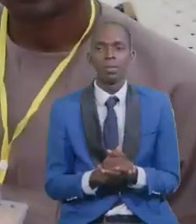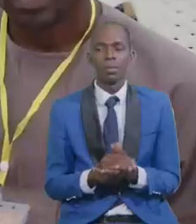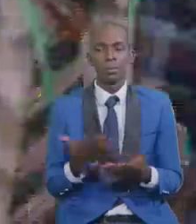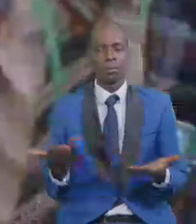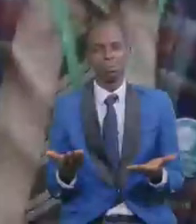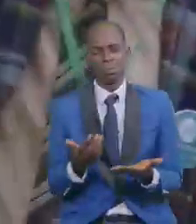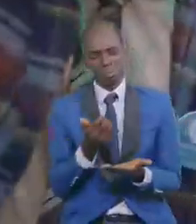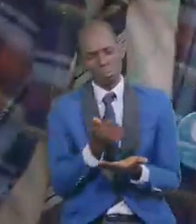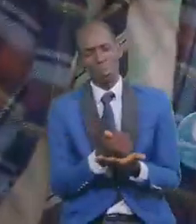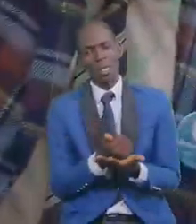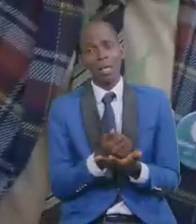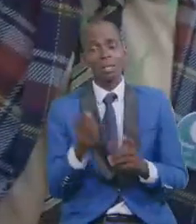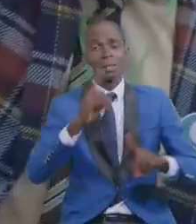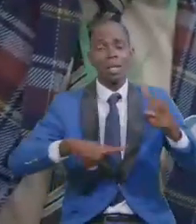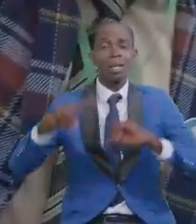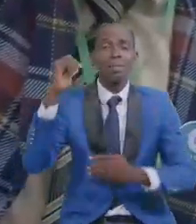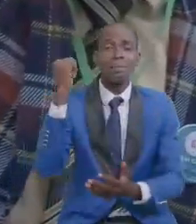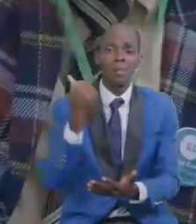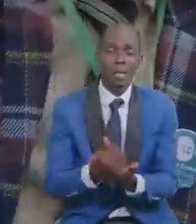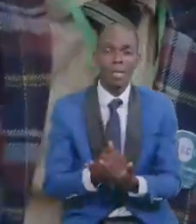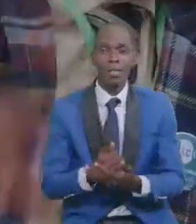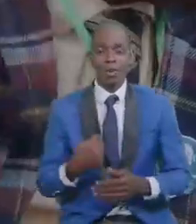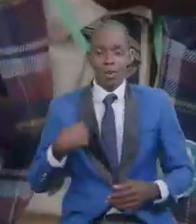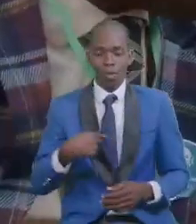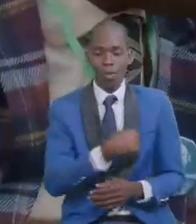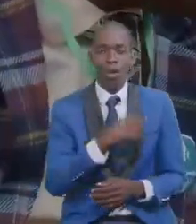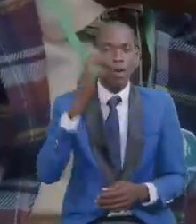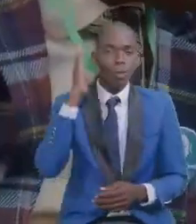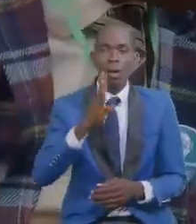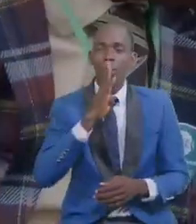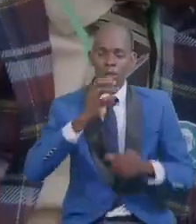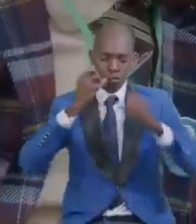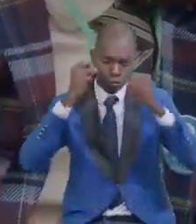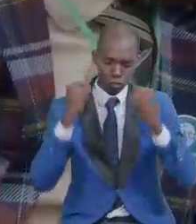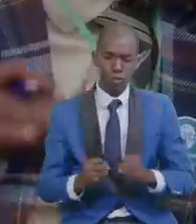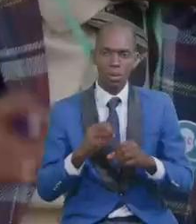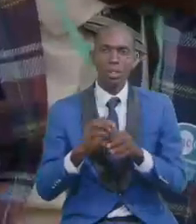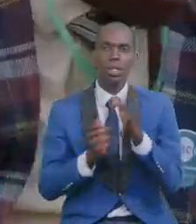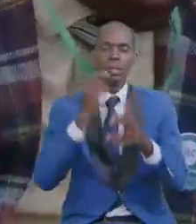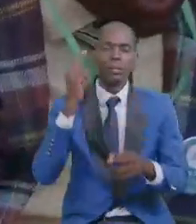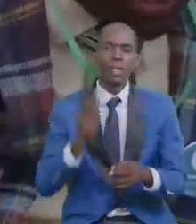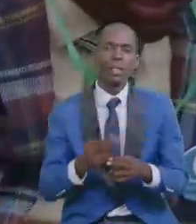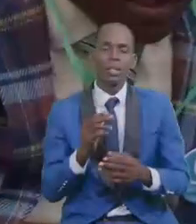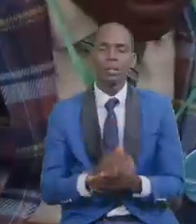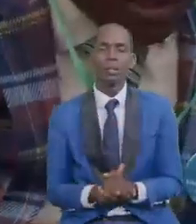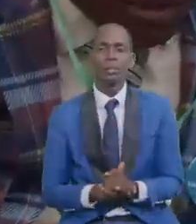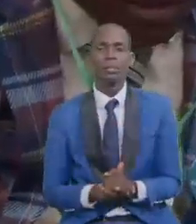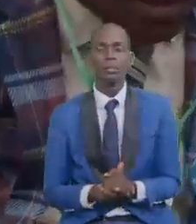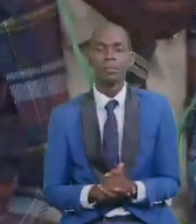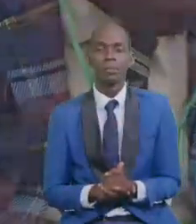Amen. We will be strong in Jesus' name.